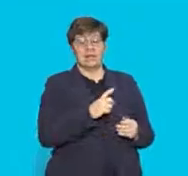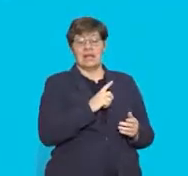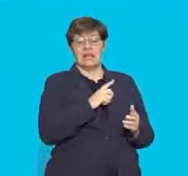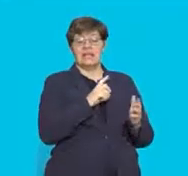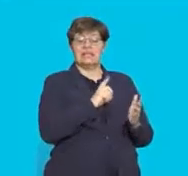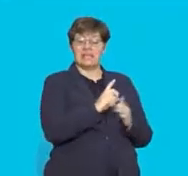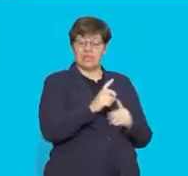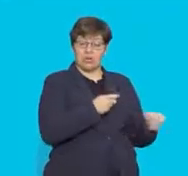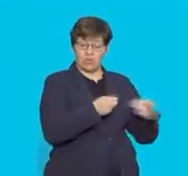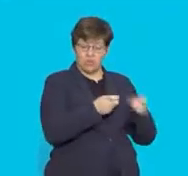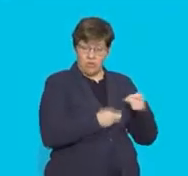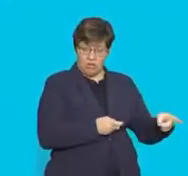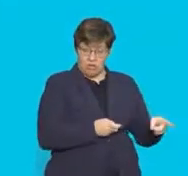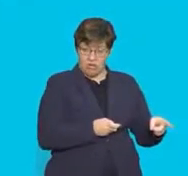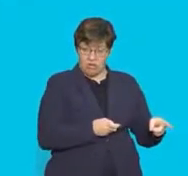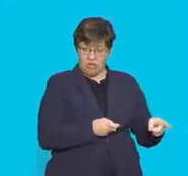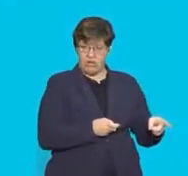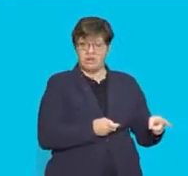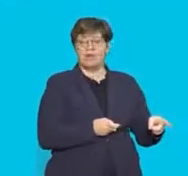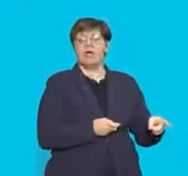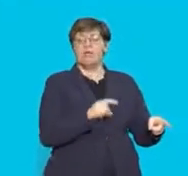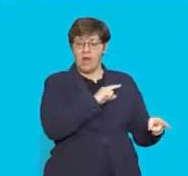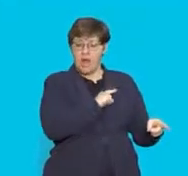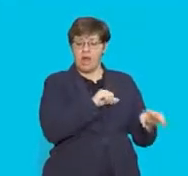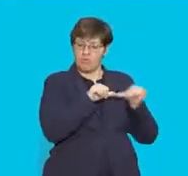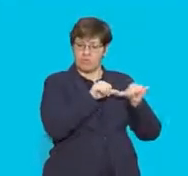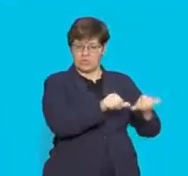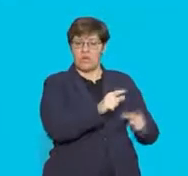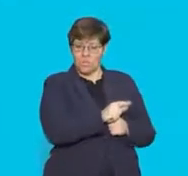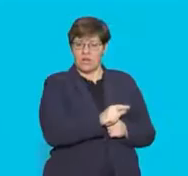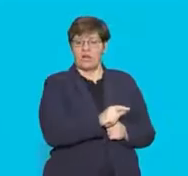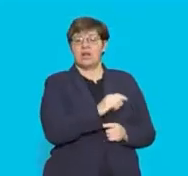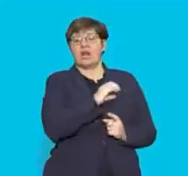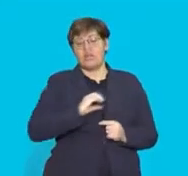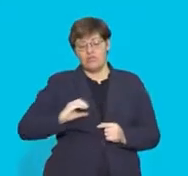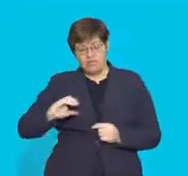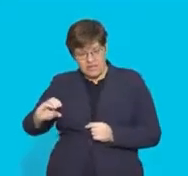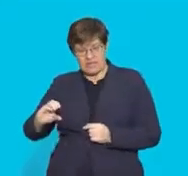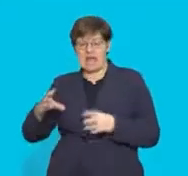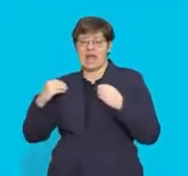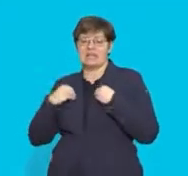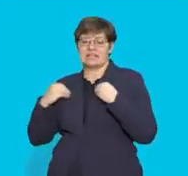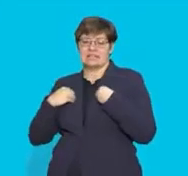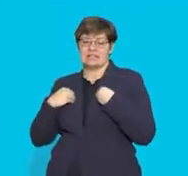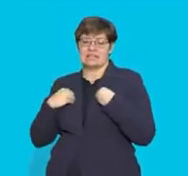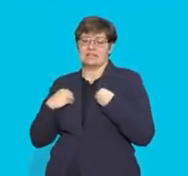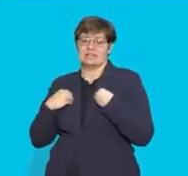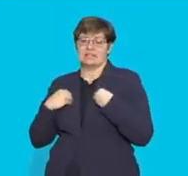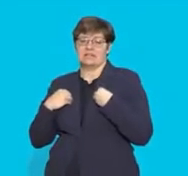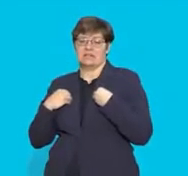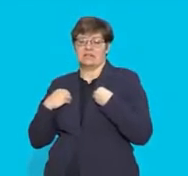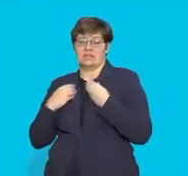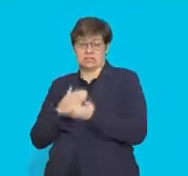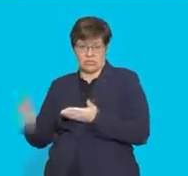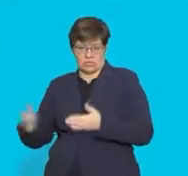the credit remains constant. Yes, you're going to credit your asset disposal.